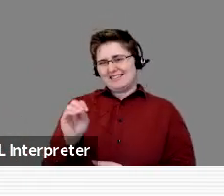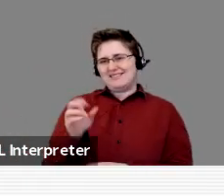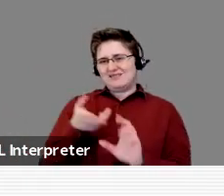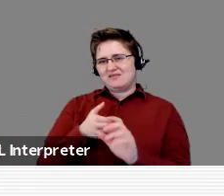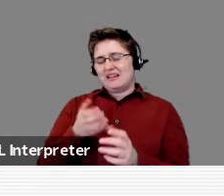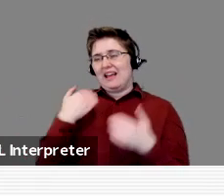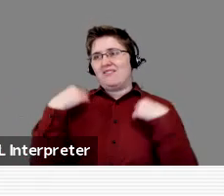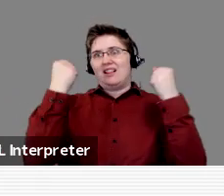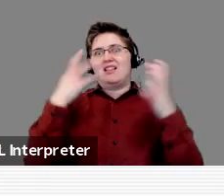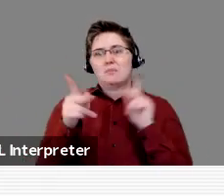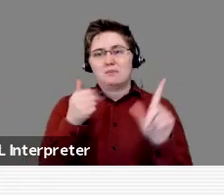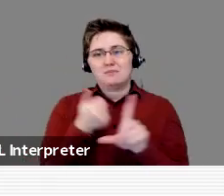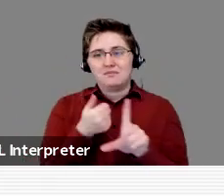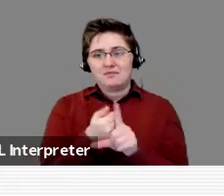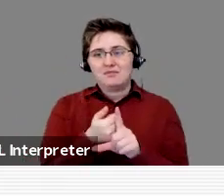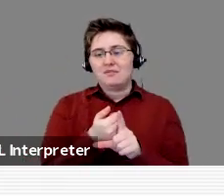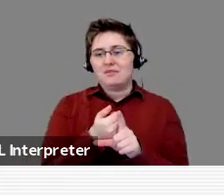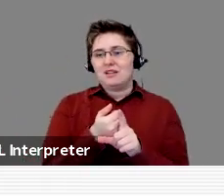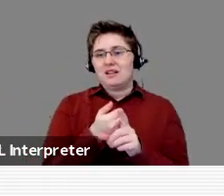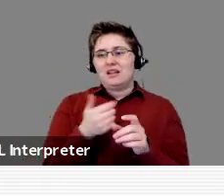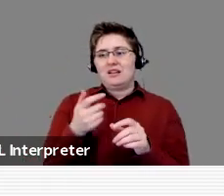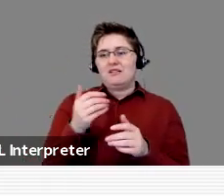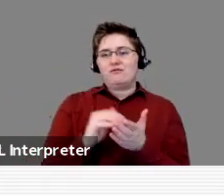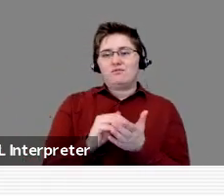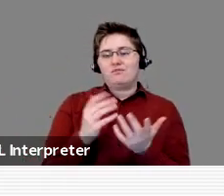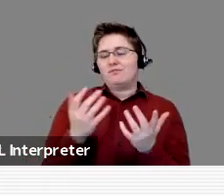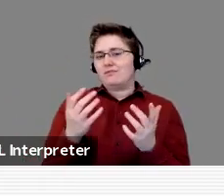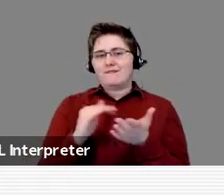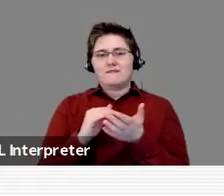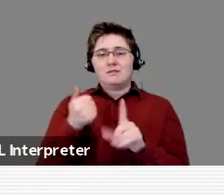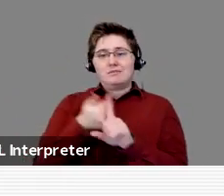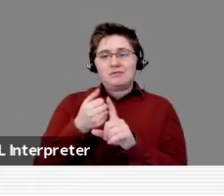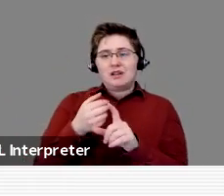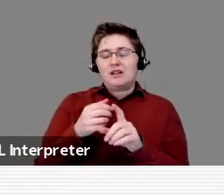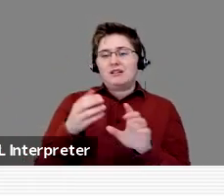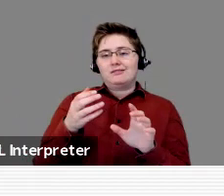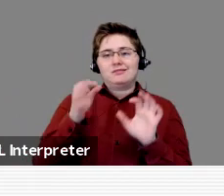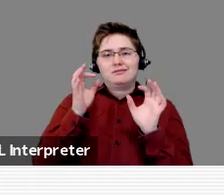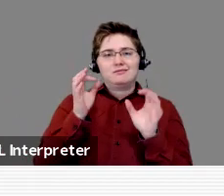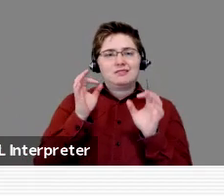people who either are foregoing by a decision of their own, foregoing some of the